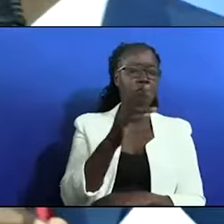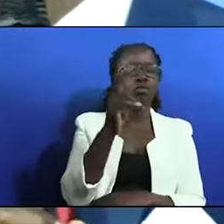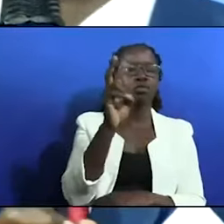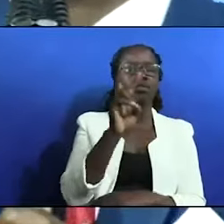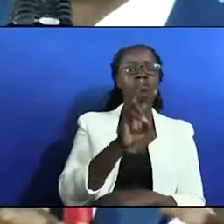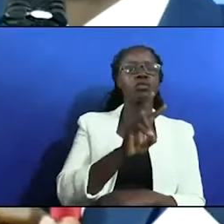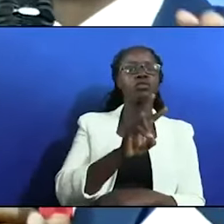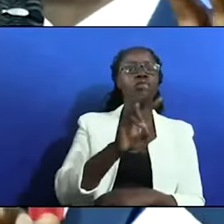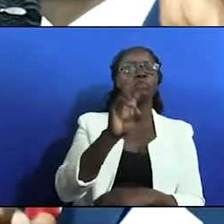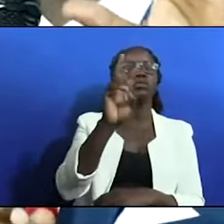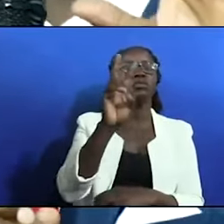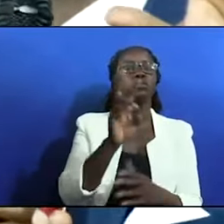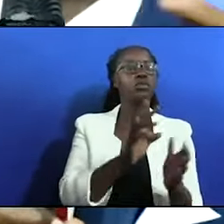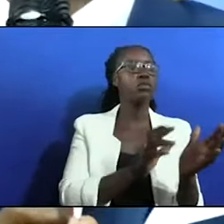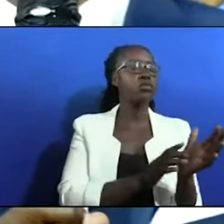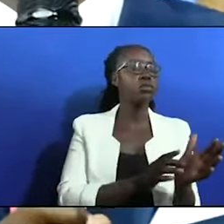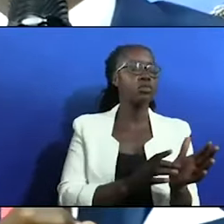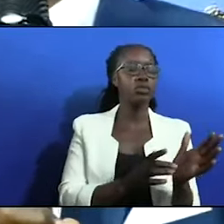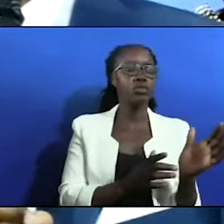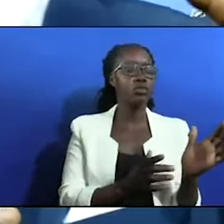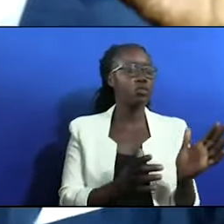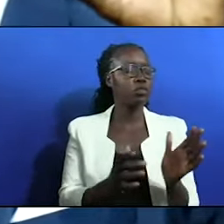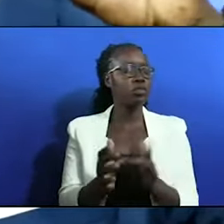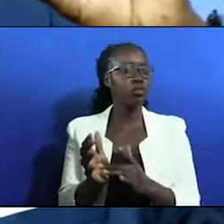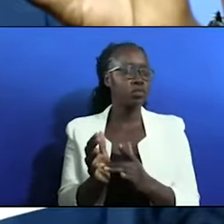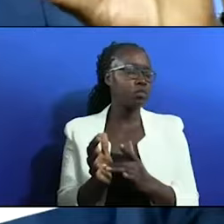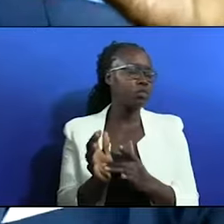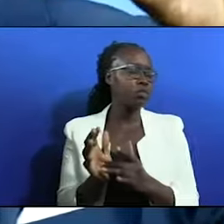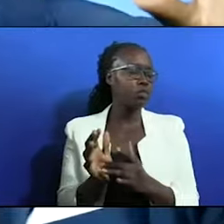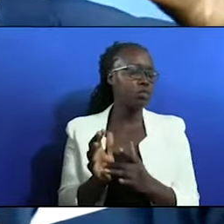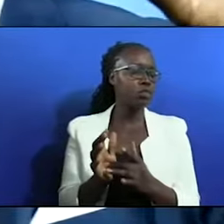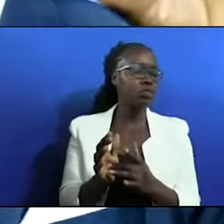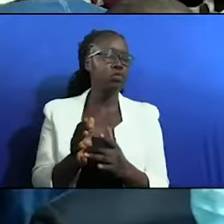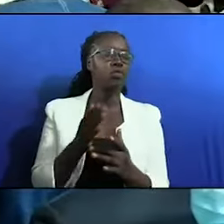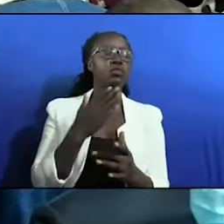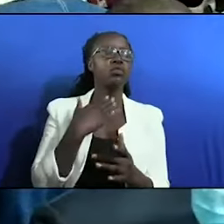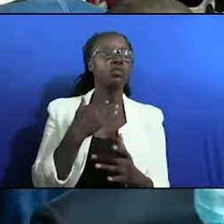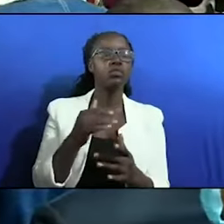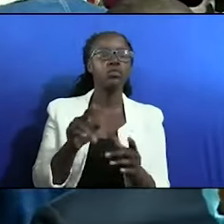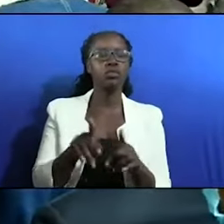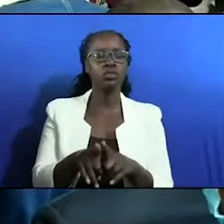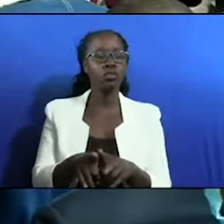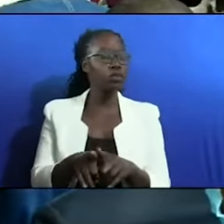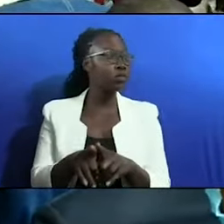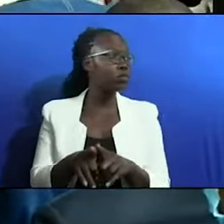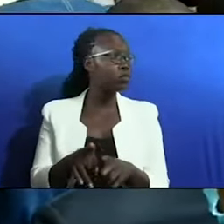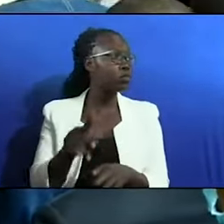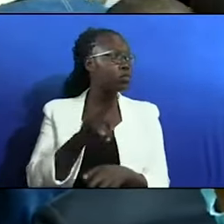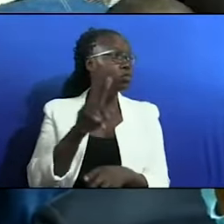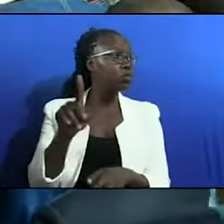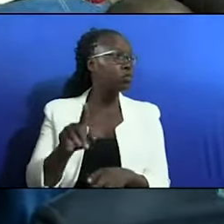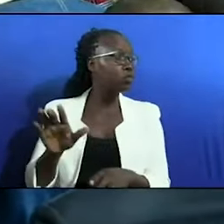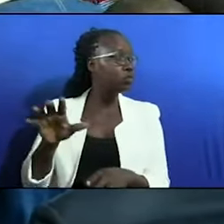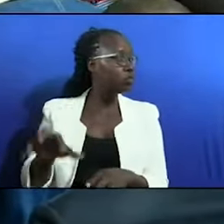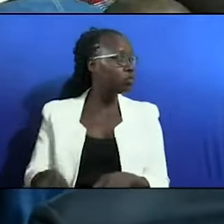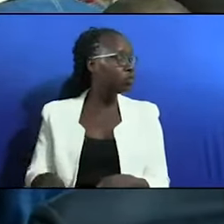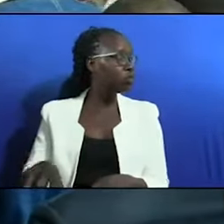Kisho utazame juu umone Yesu. Waweza kuwa.